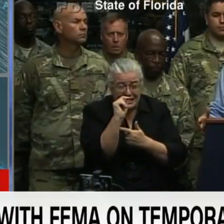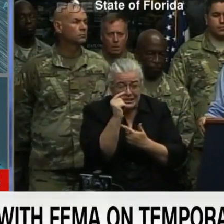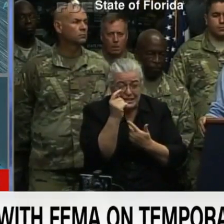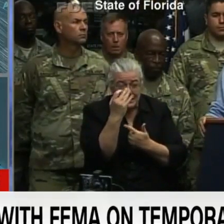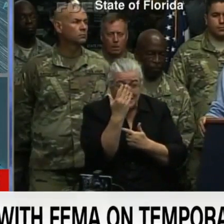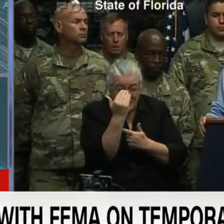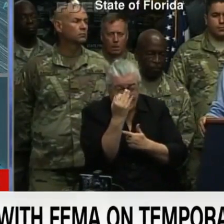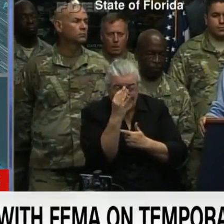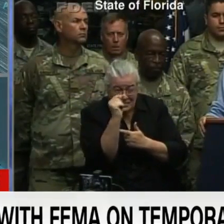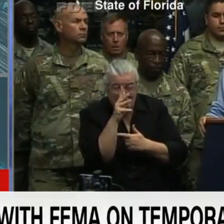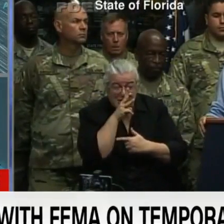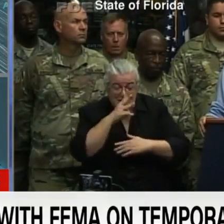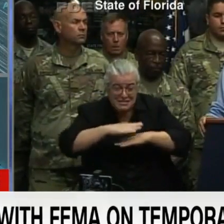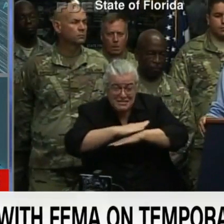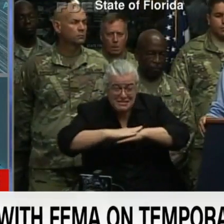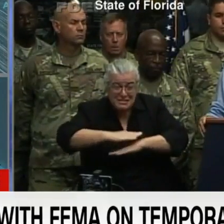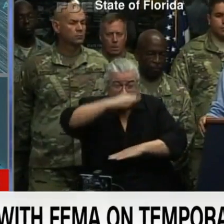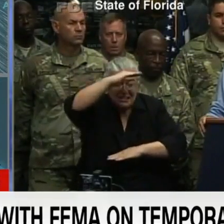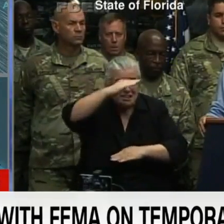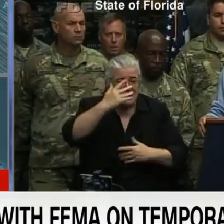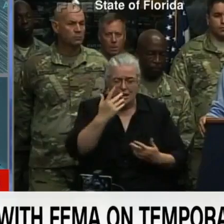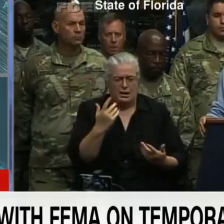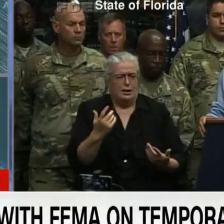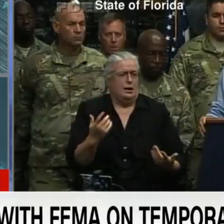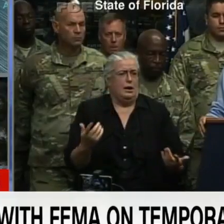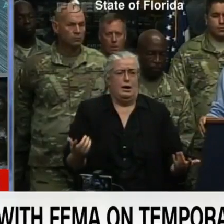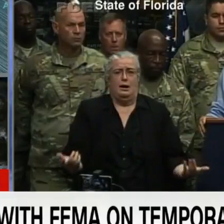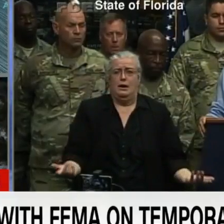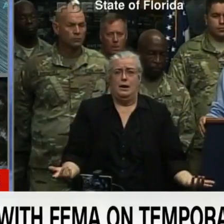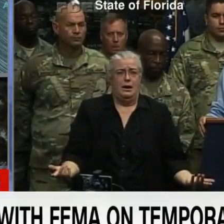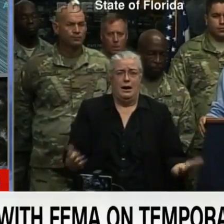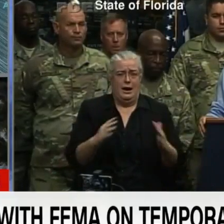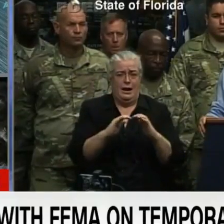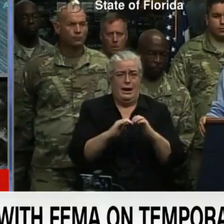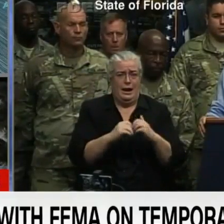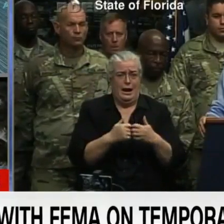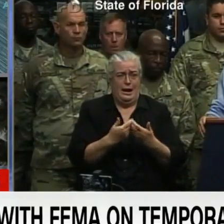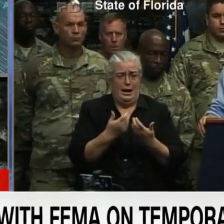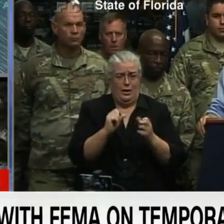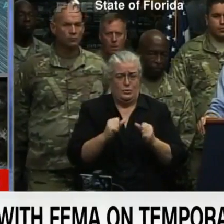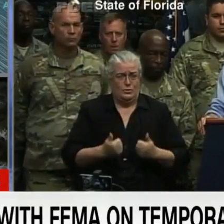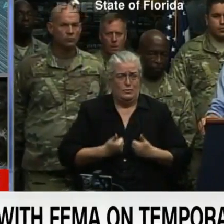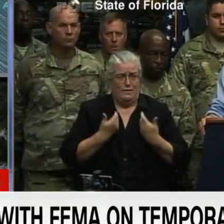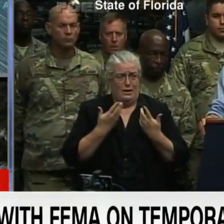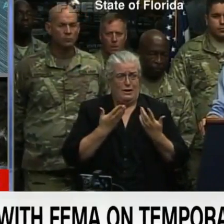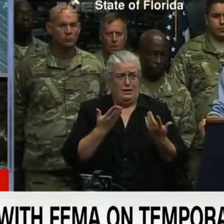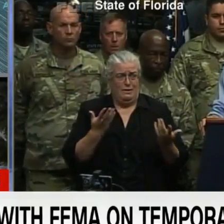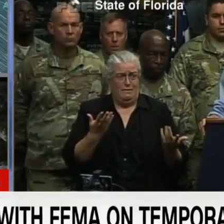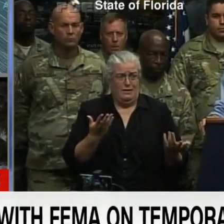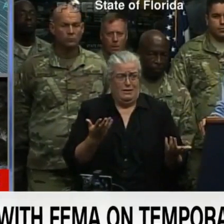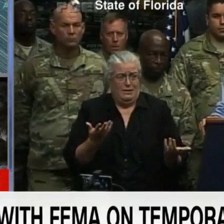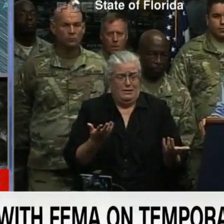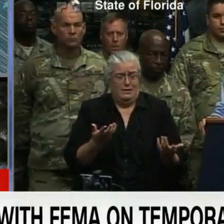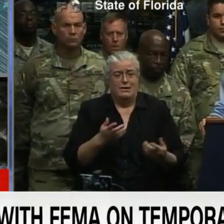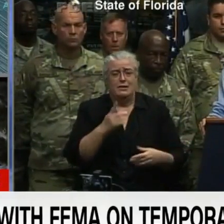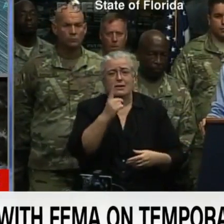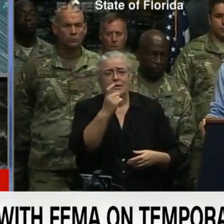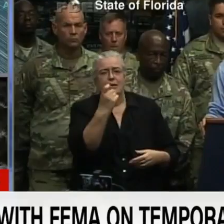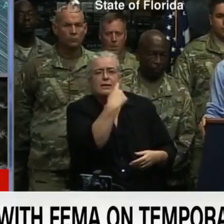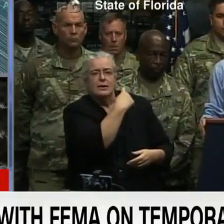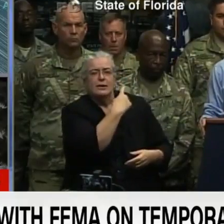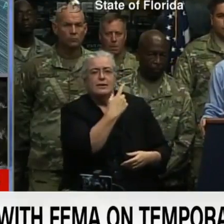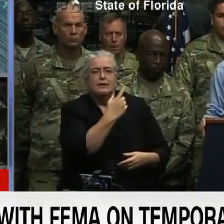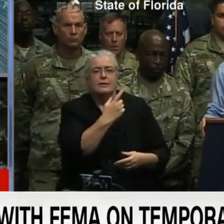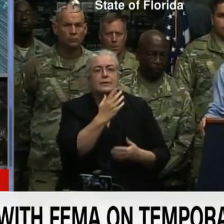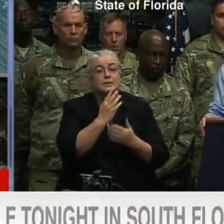feet of storm surge above the ground level. That's. I don't know how you survive that. Governor, what would you say a lot of the folks that